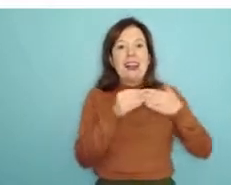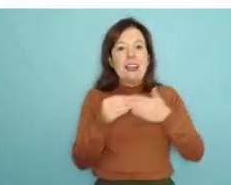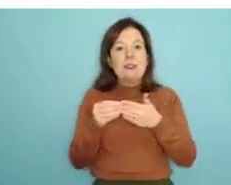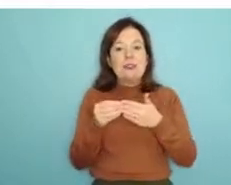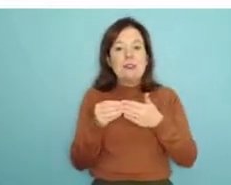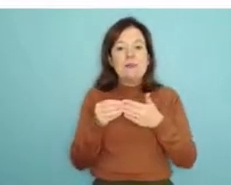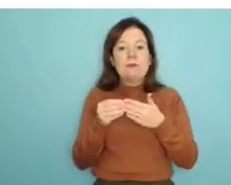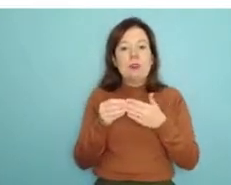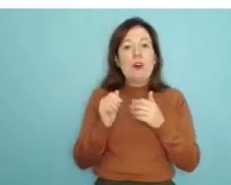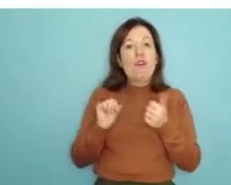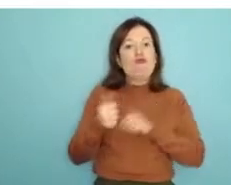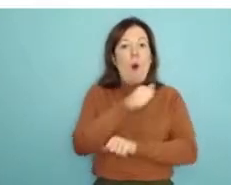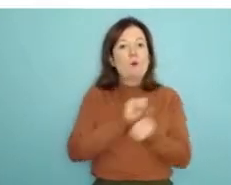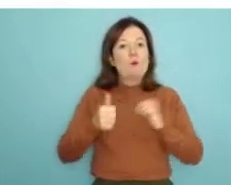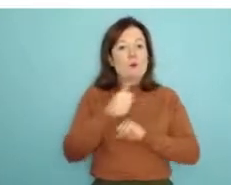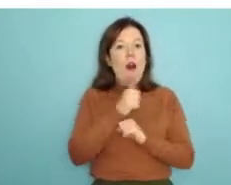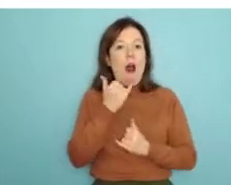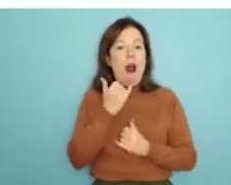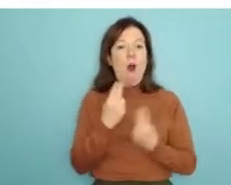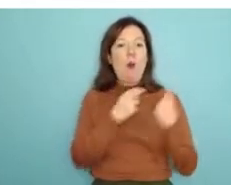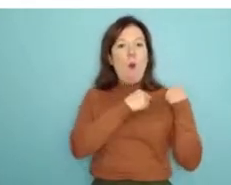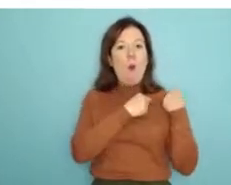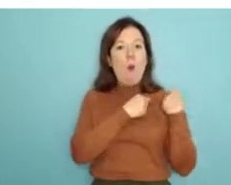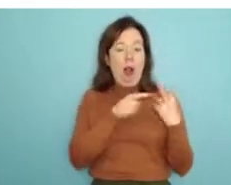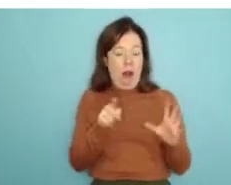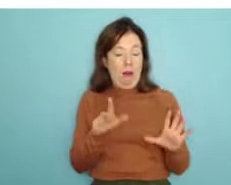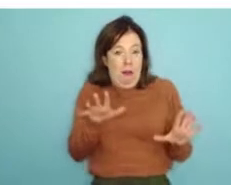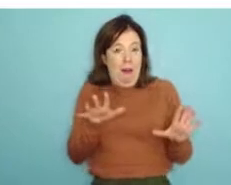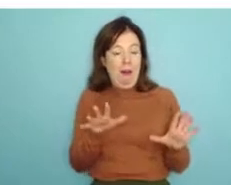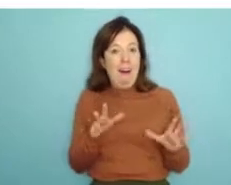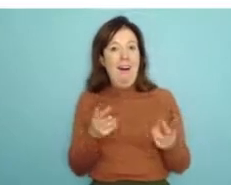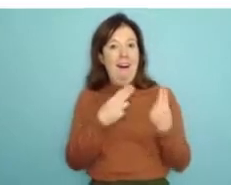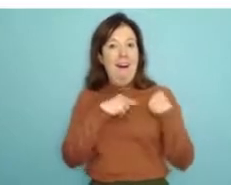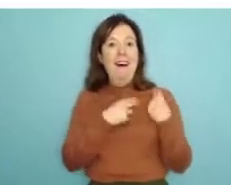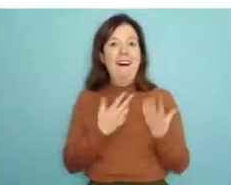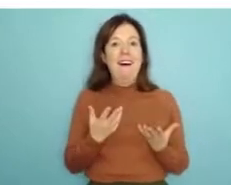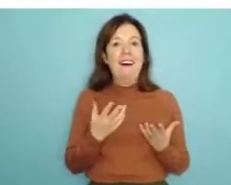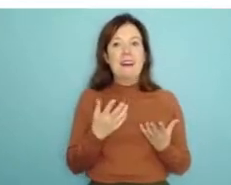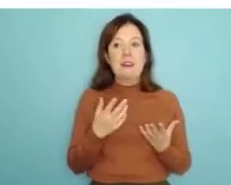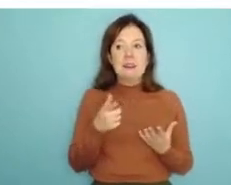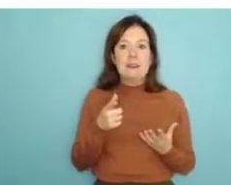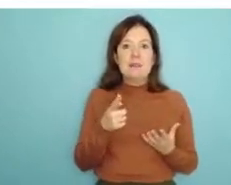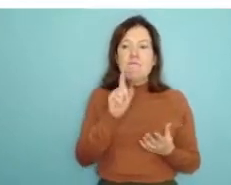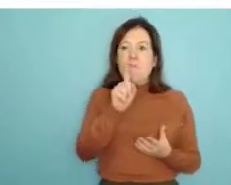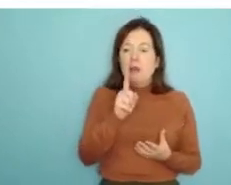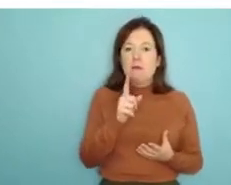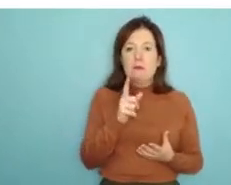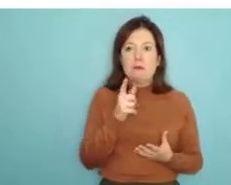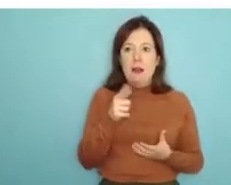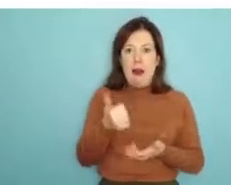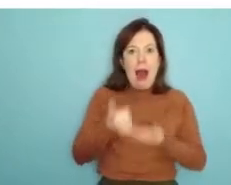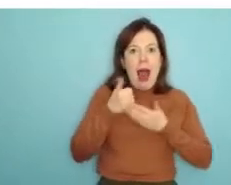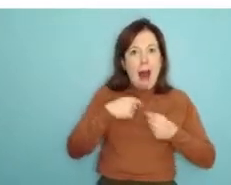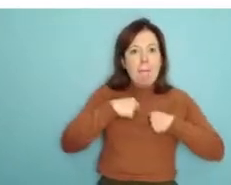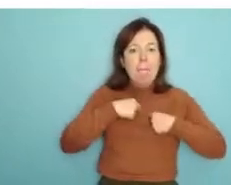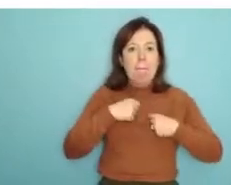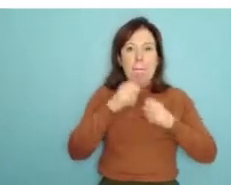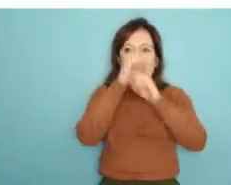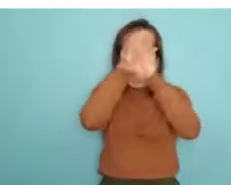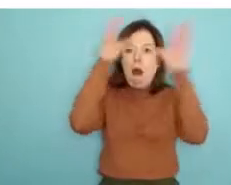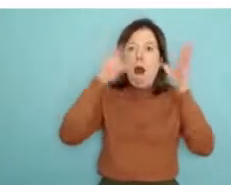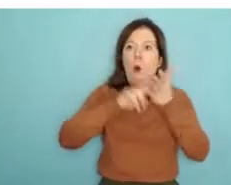rota, which has been another steep learning curve, but a great opportunity to gain better organisational